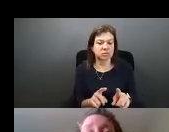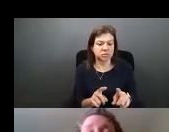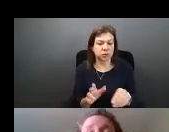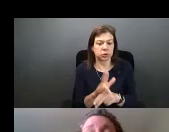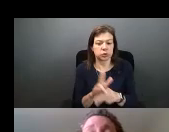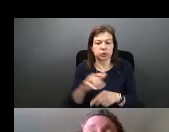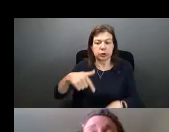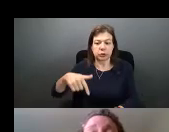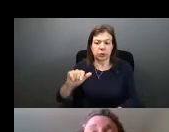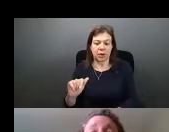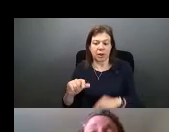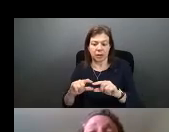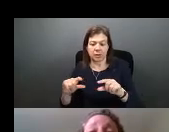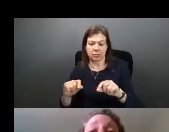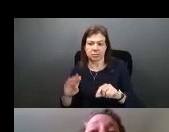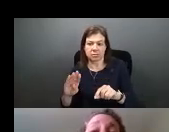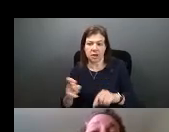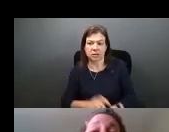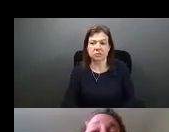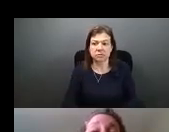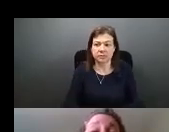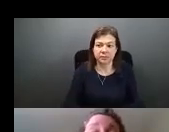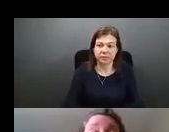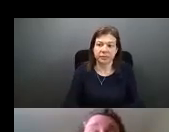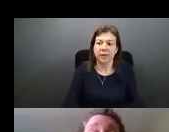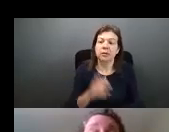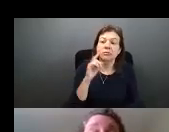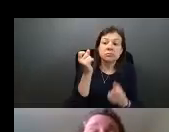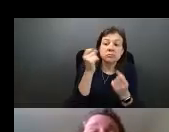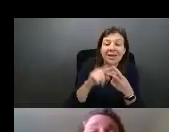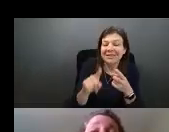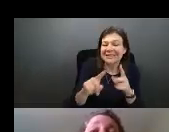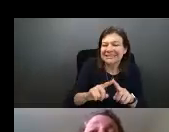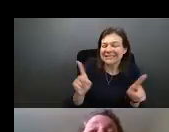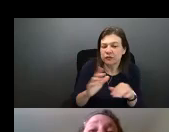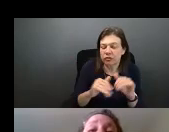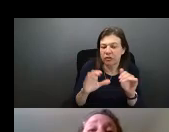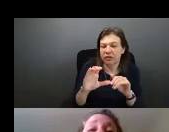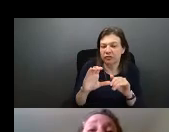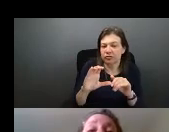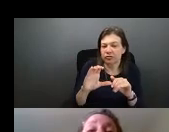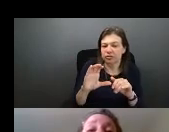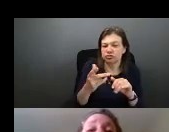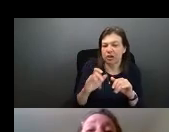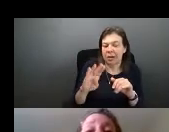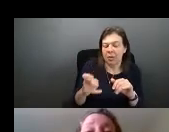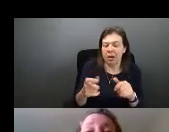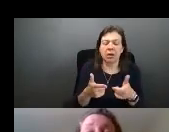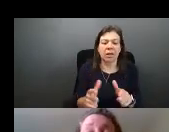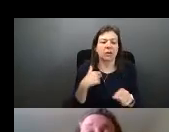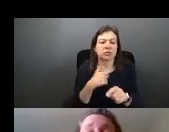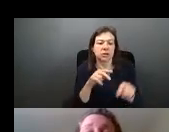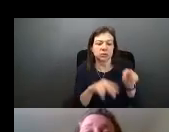the Q&A option. Please note that this is different from the chat box and allows moderators to view